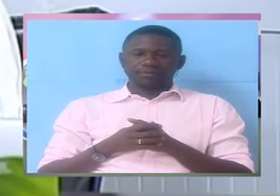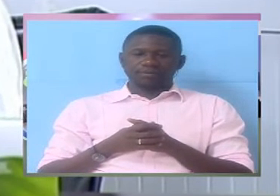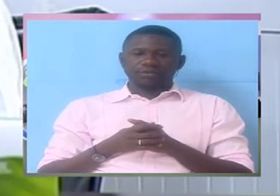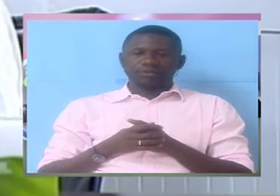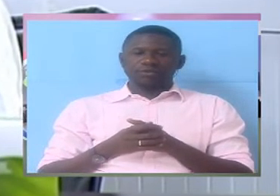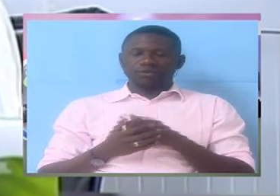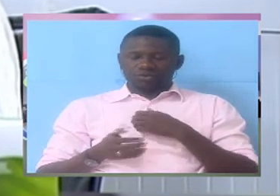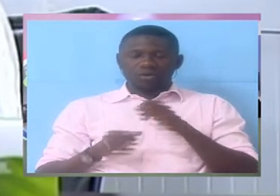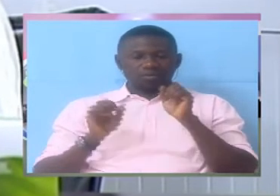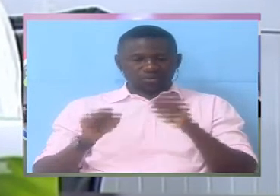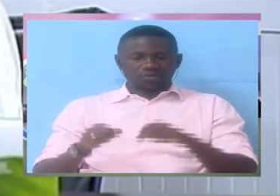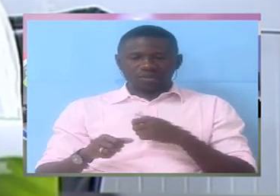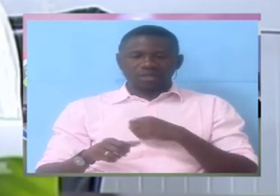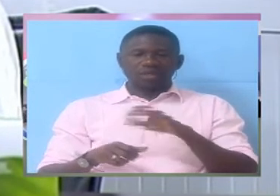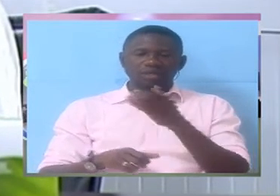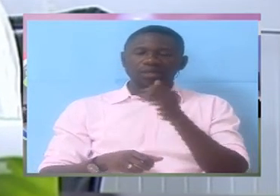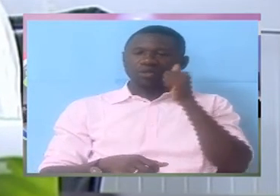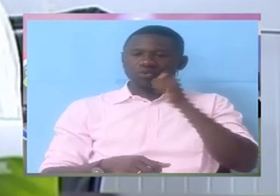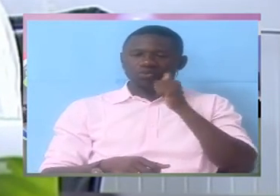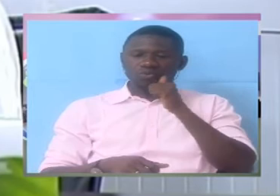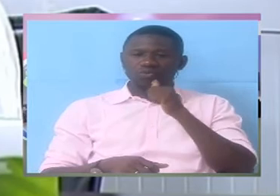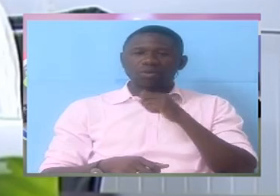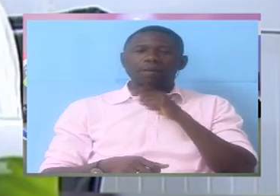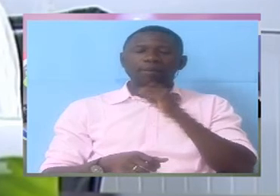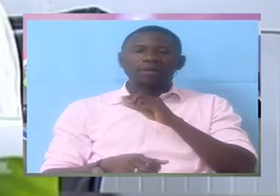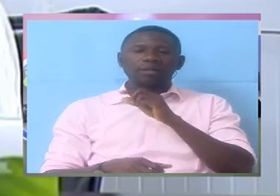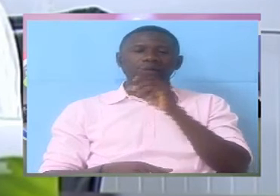they can use Dumo